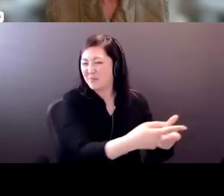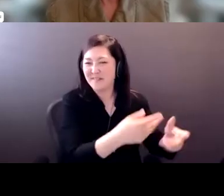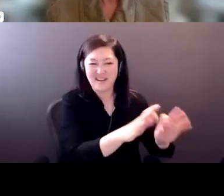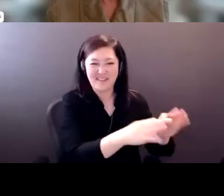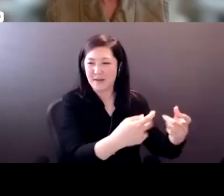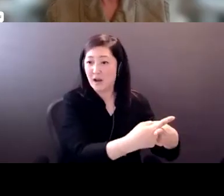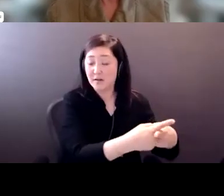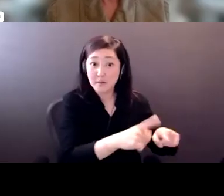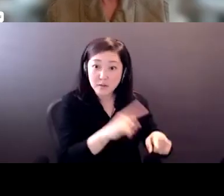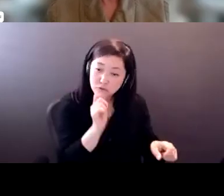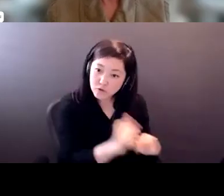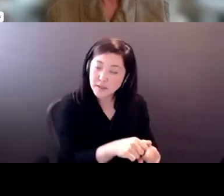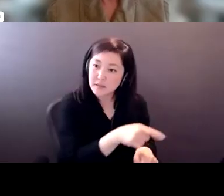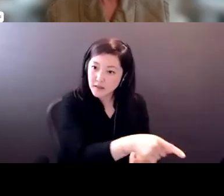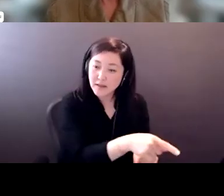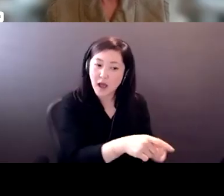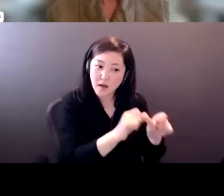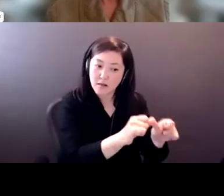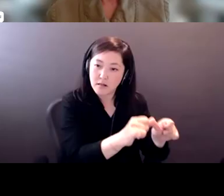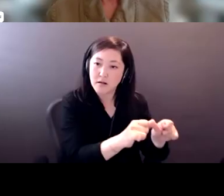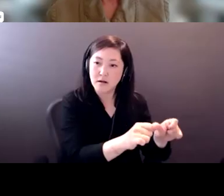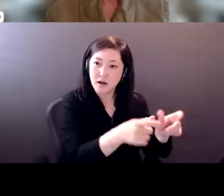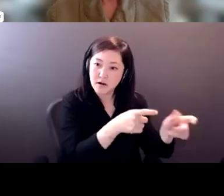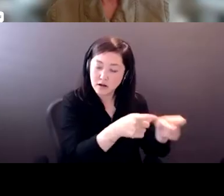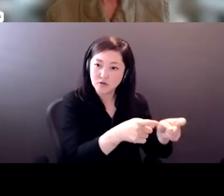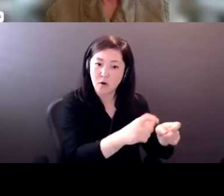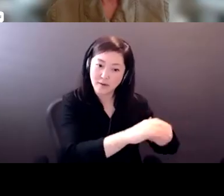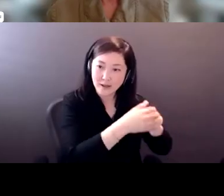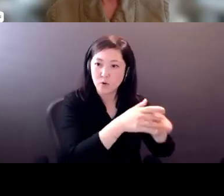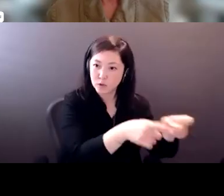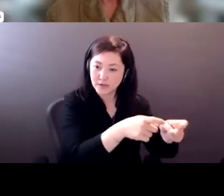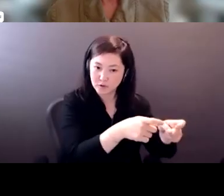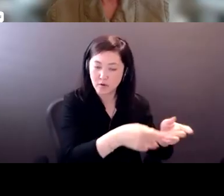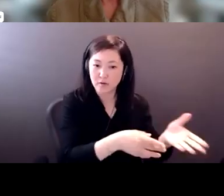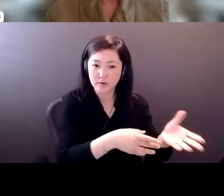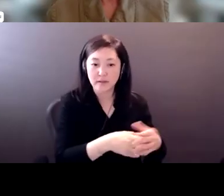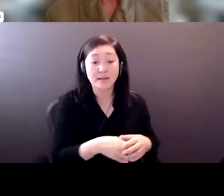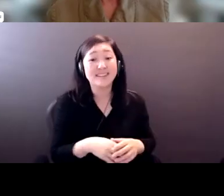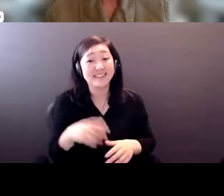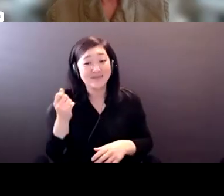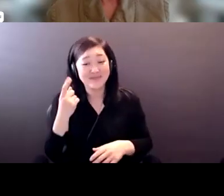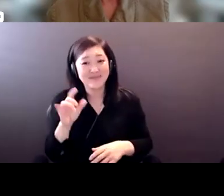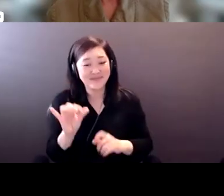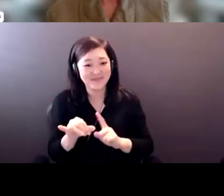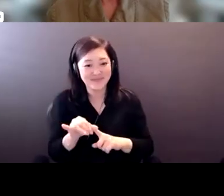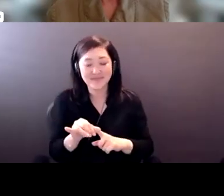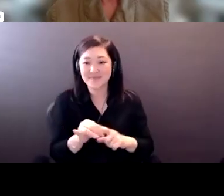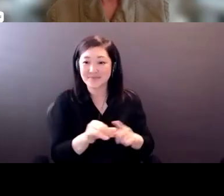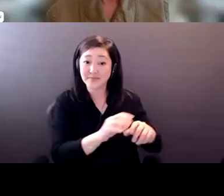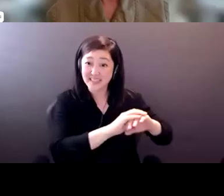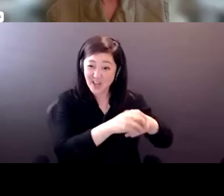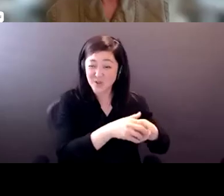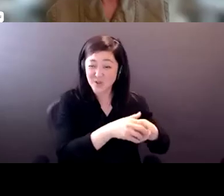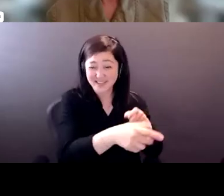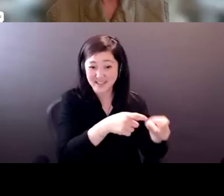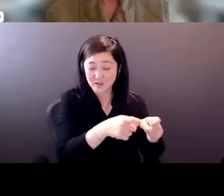an ongoing pattern of control. The majority of the challenge is that coercive control rarely, and we all know